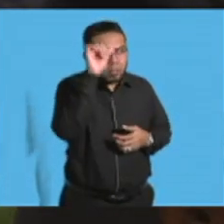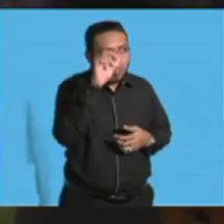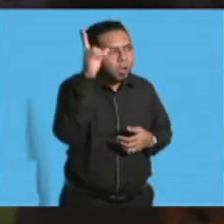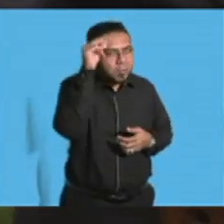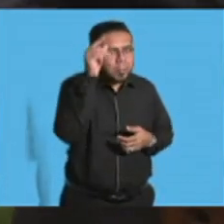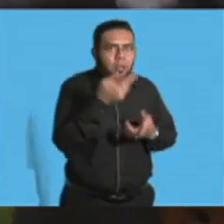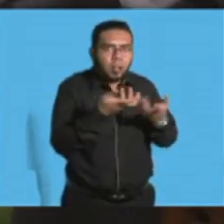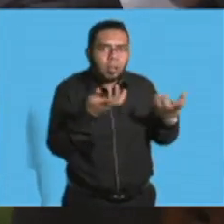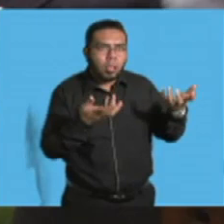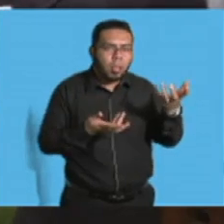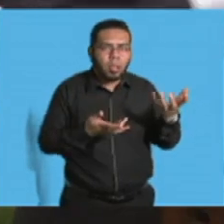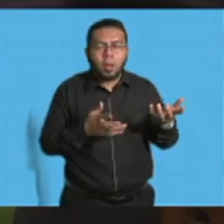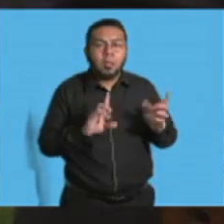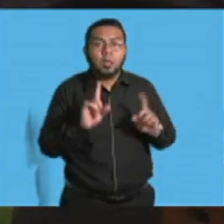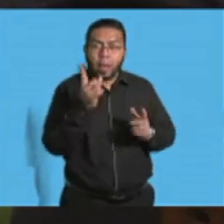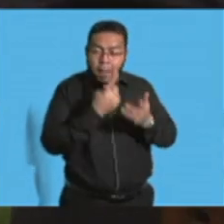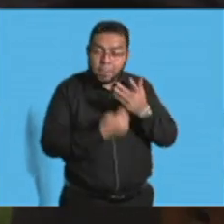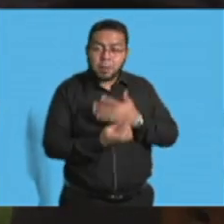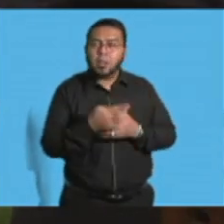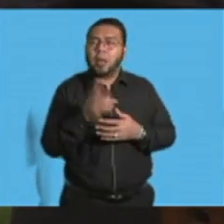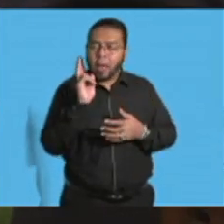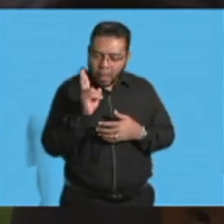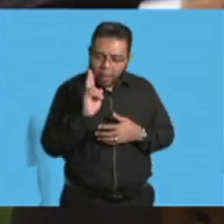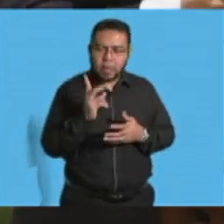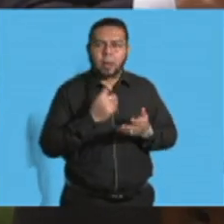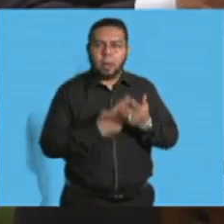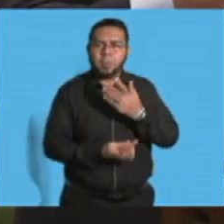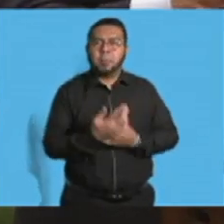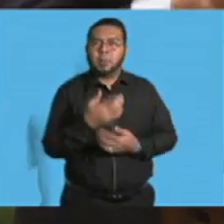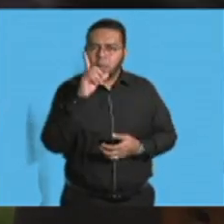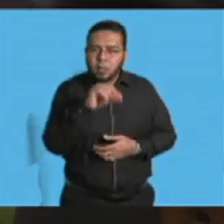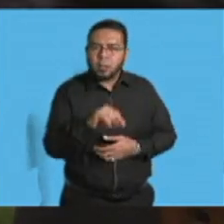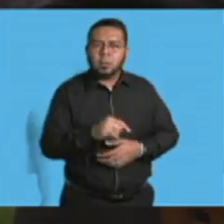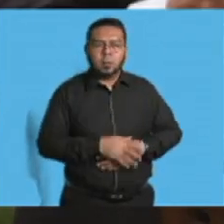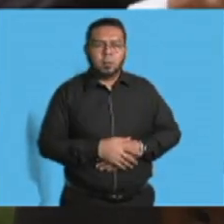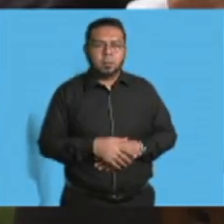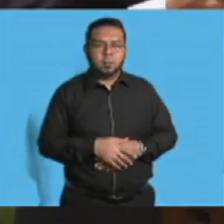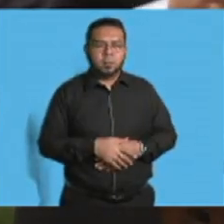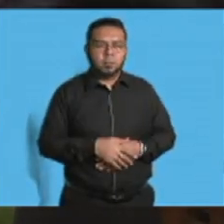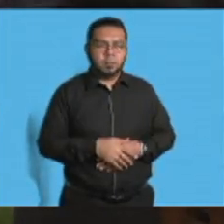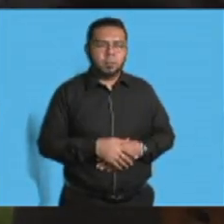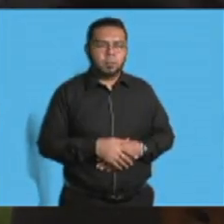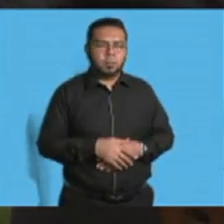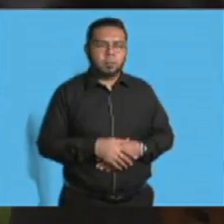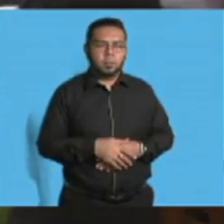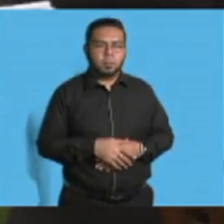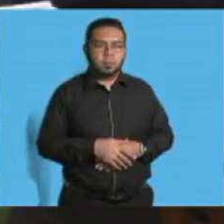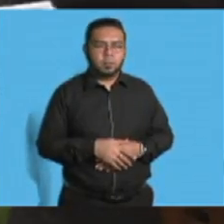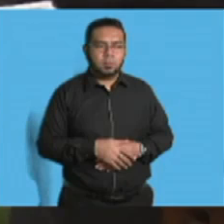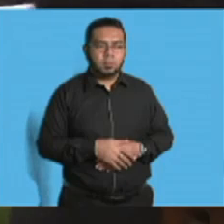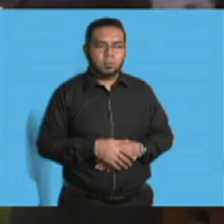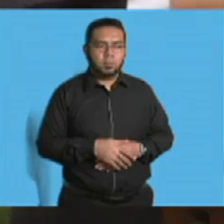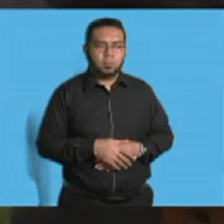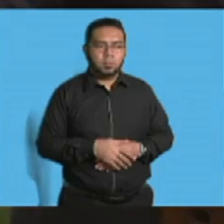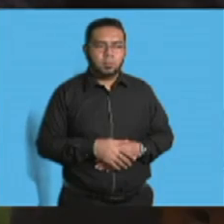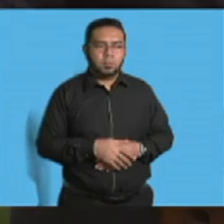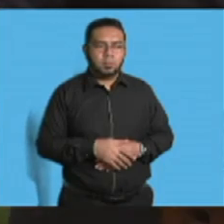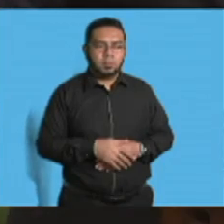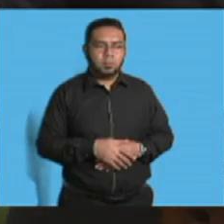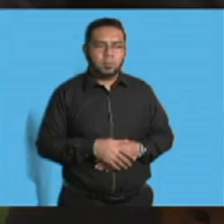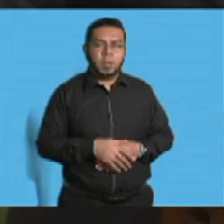to happen, it will happen again. I actually, Madam Speaker, I shut up for my own children, if those people ever came on this